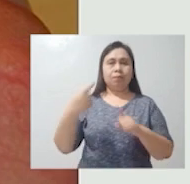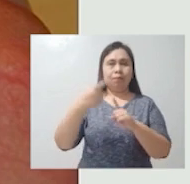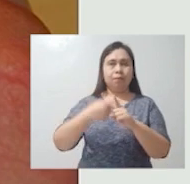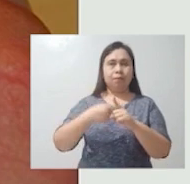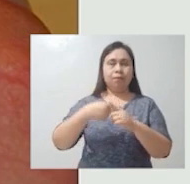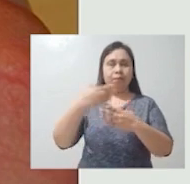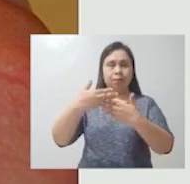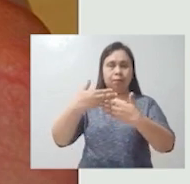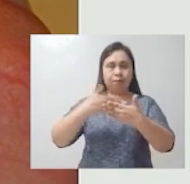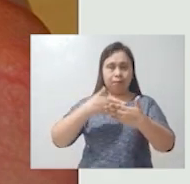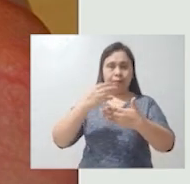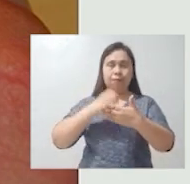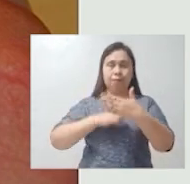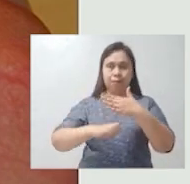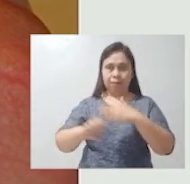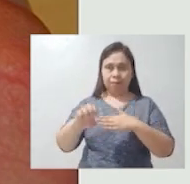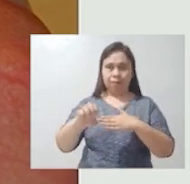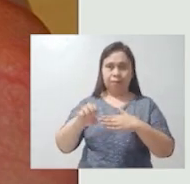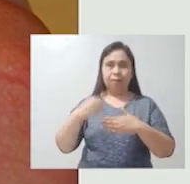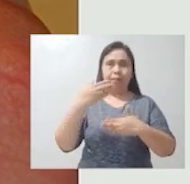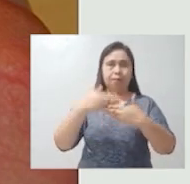an establishment. Why?